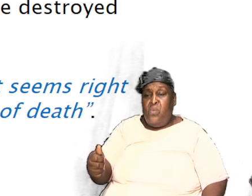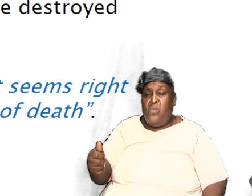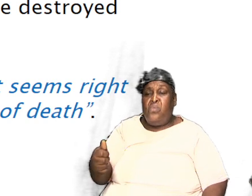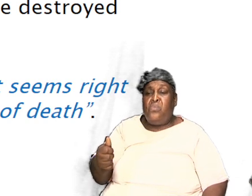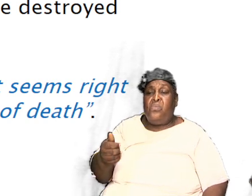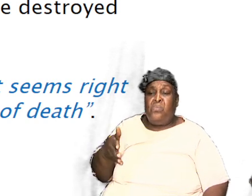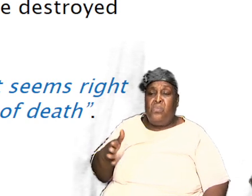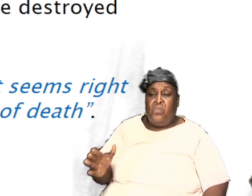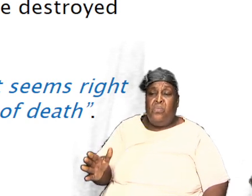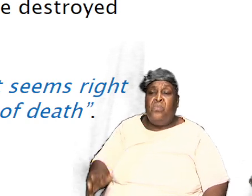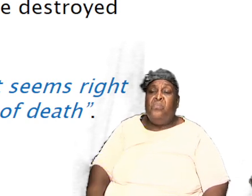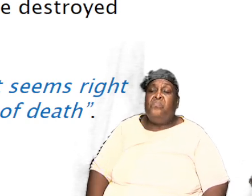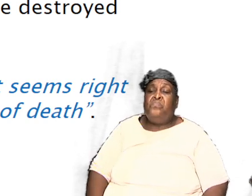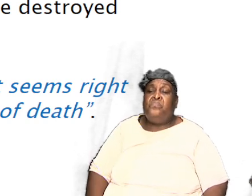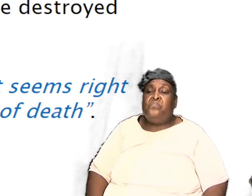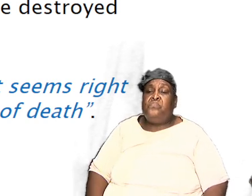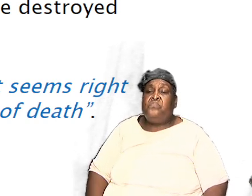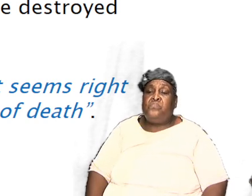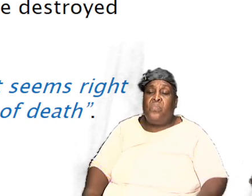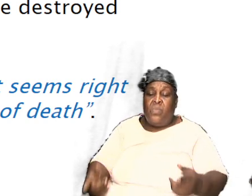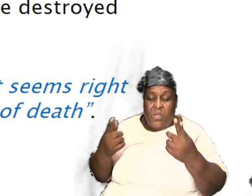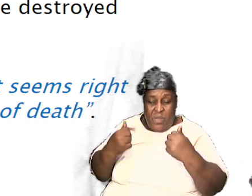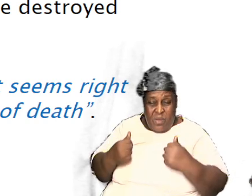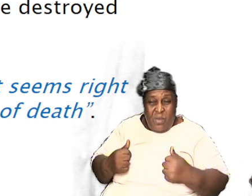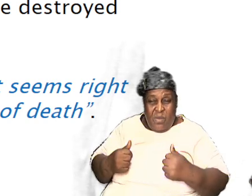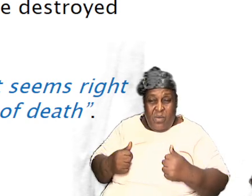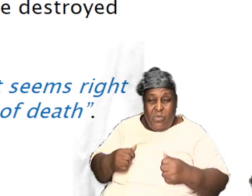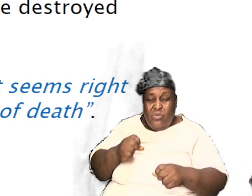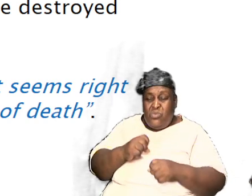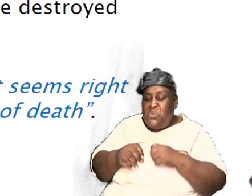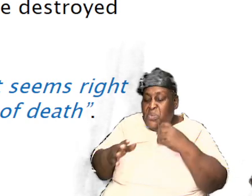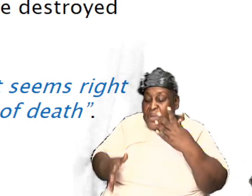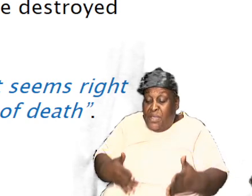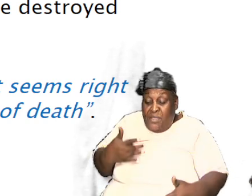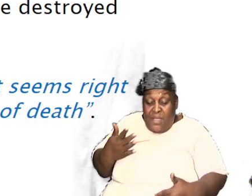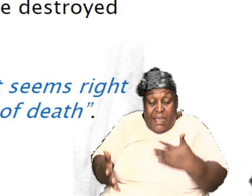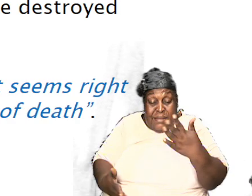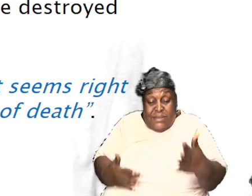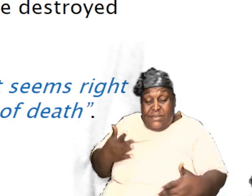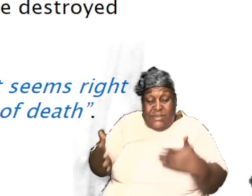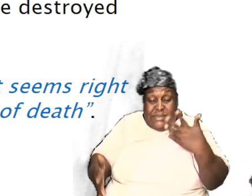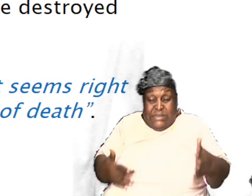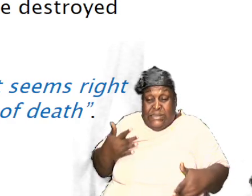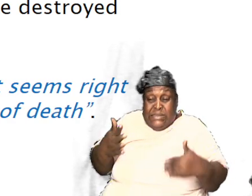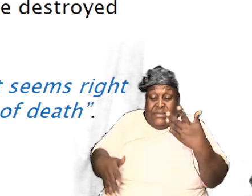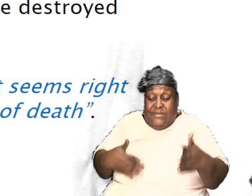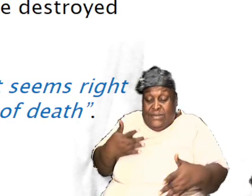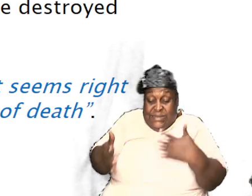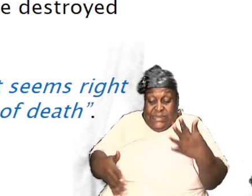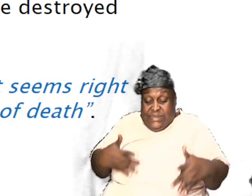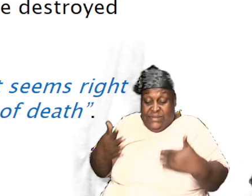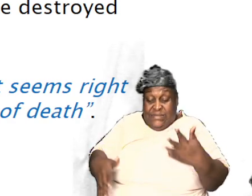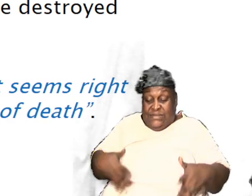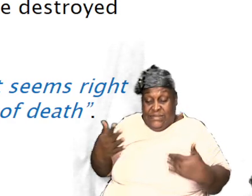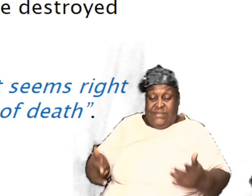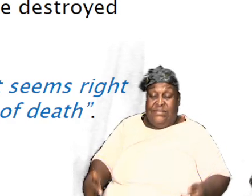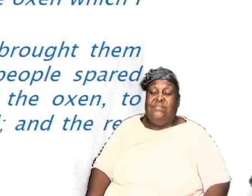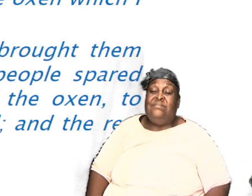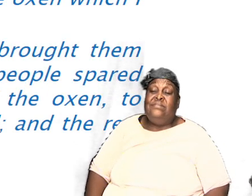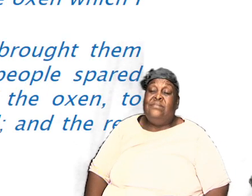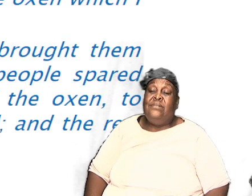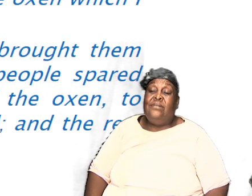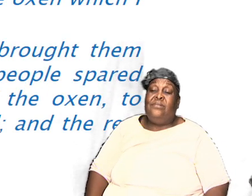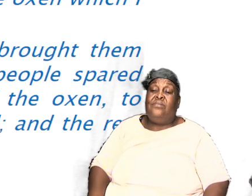his own way. So he came so excited. He came so excited.